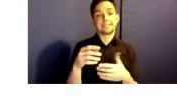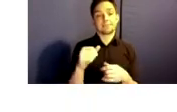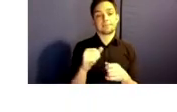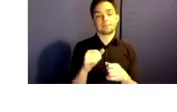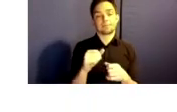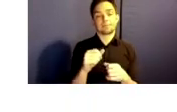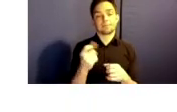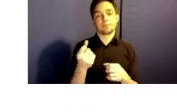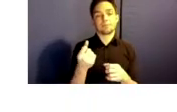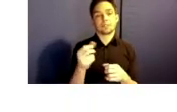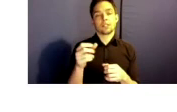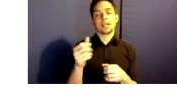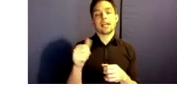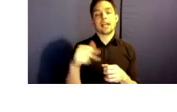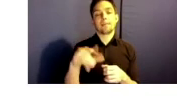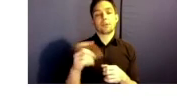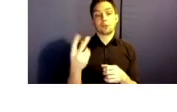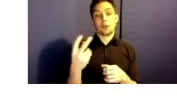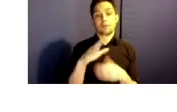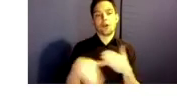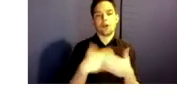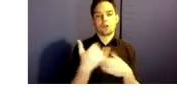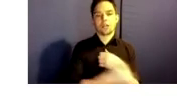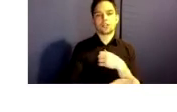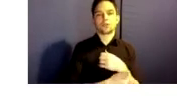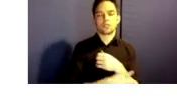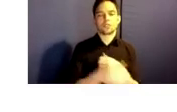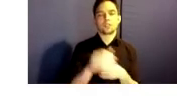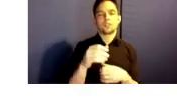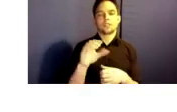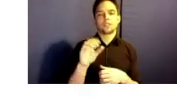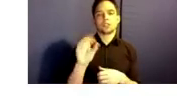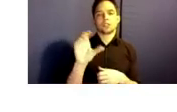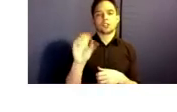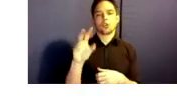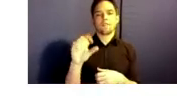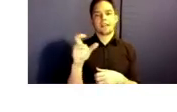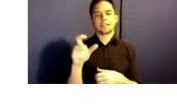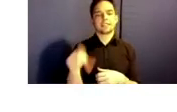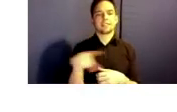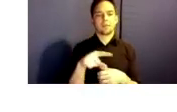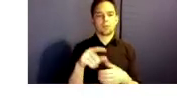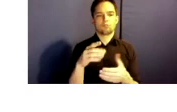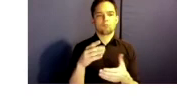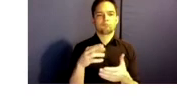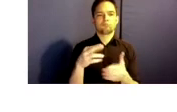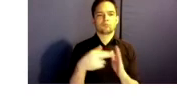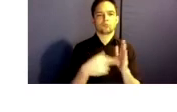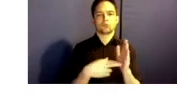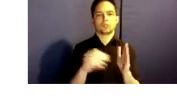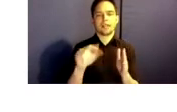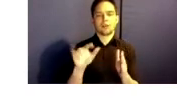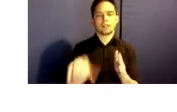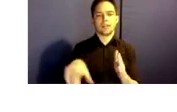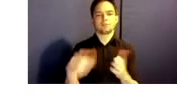12 April, sorry, all countries who join at COVAX facility will be able to roll out the COVID-19 vaccine. There are currently